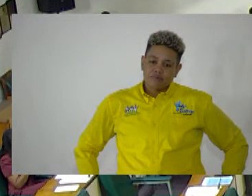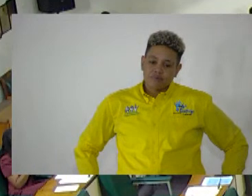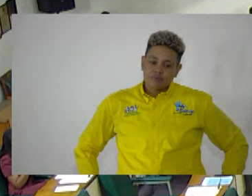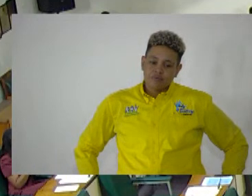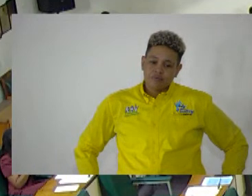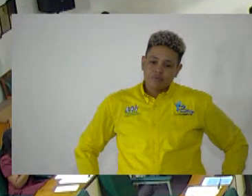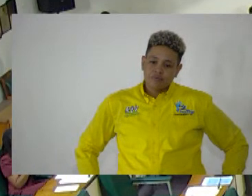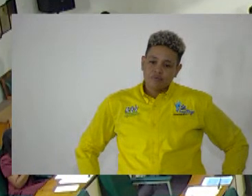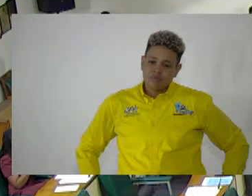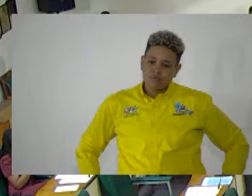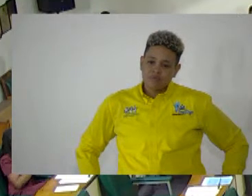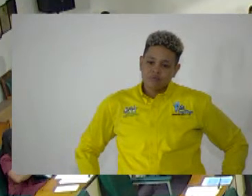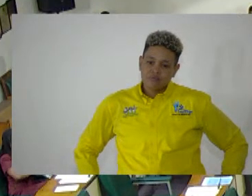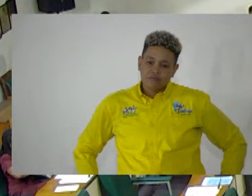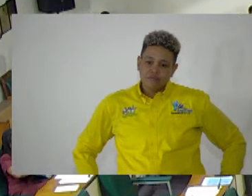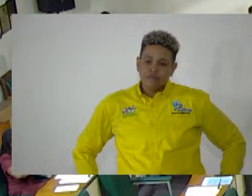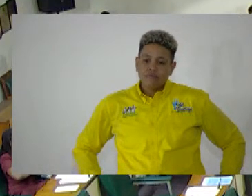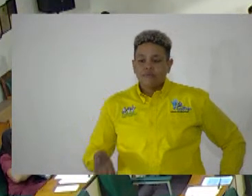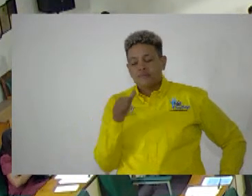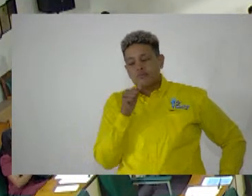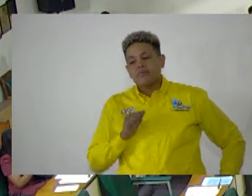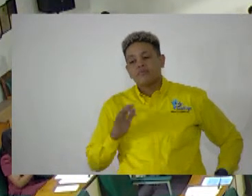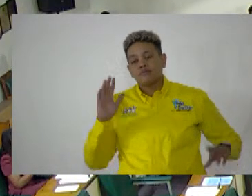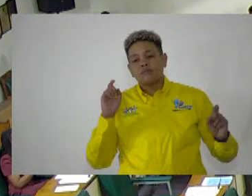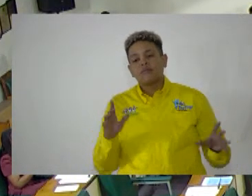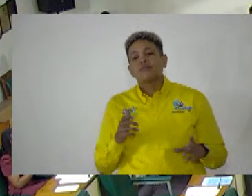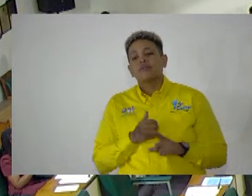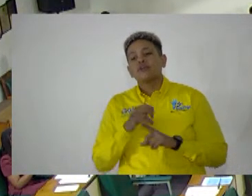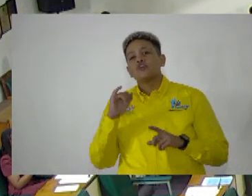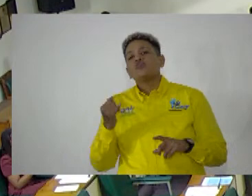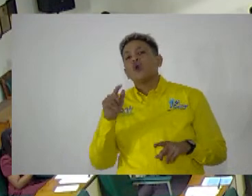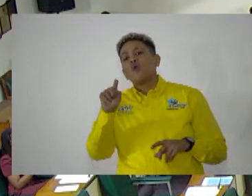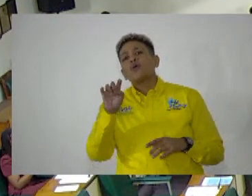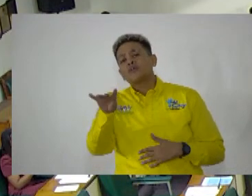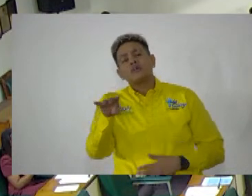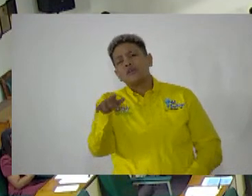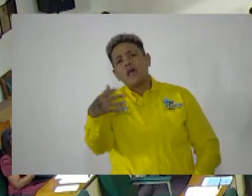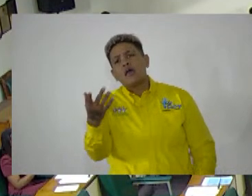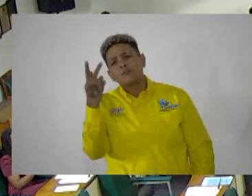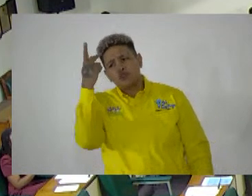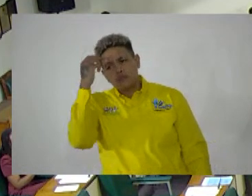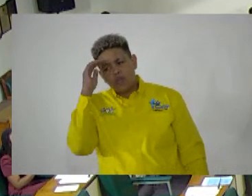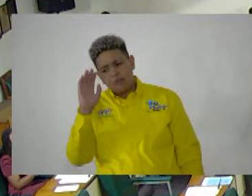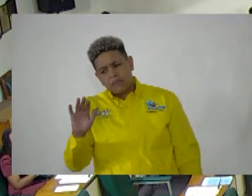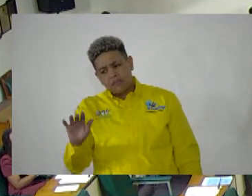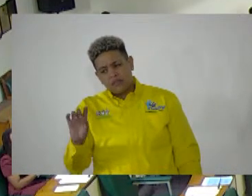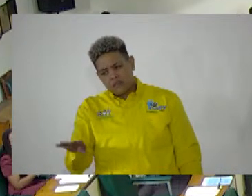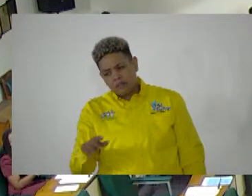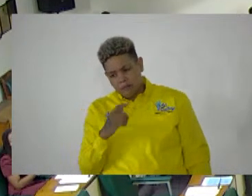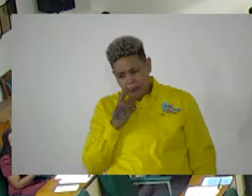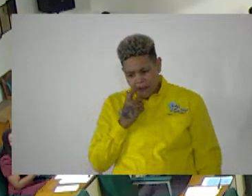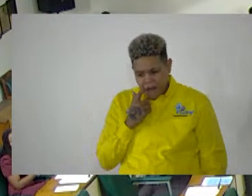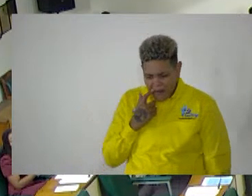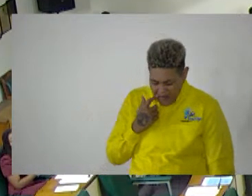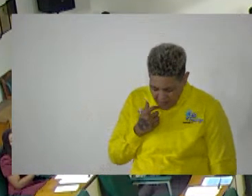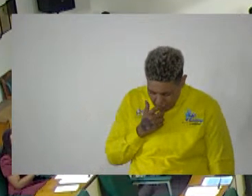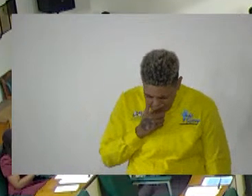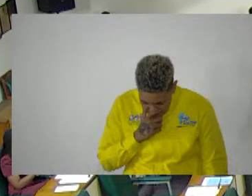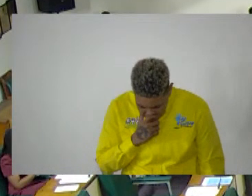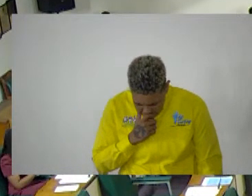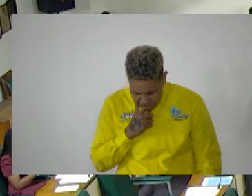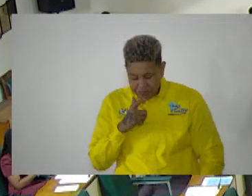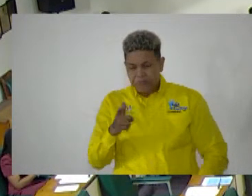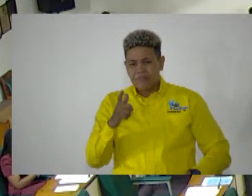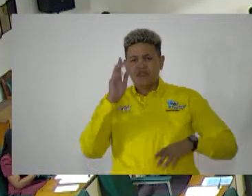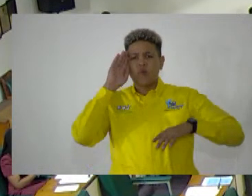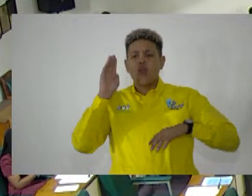you. Madam Speaker, just a question to the Prime Minister. As